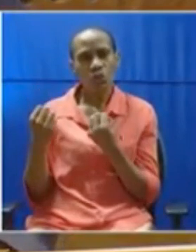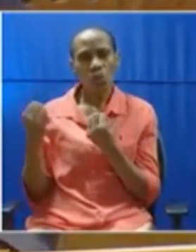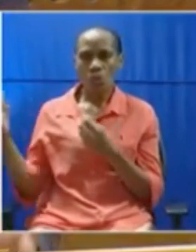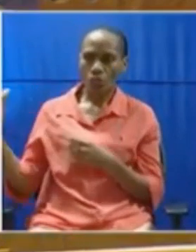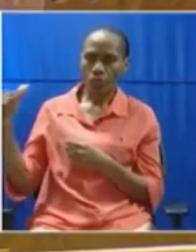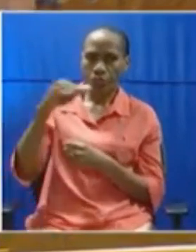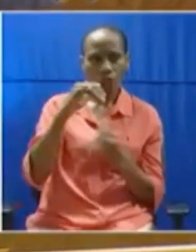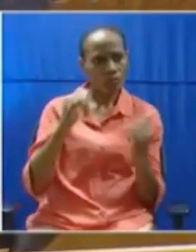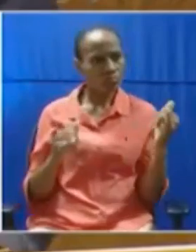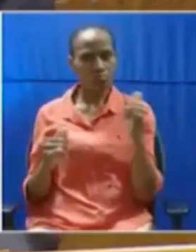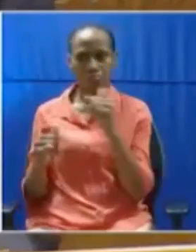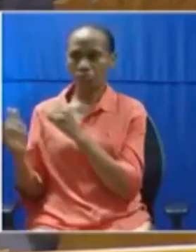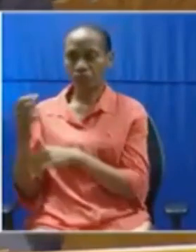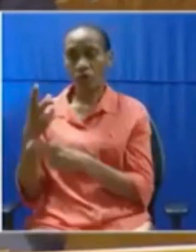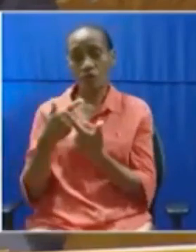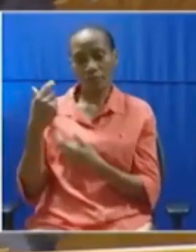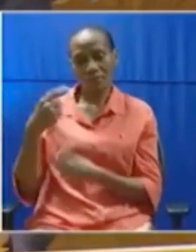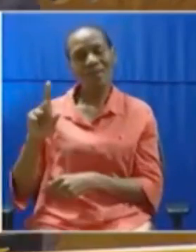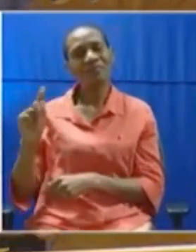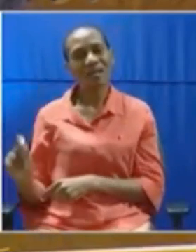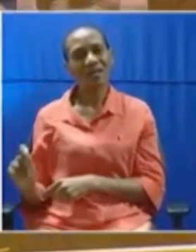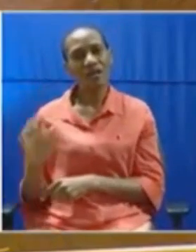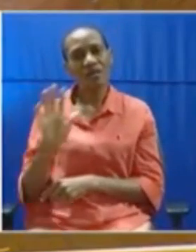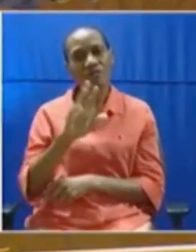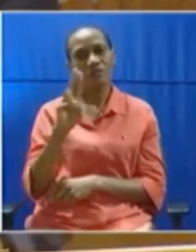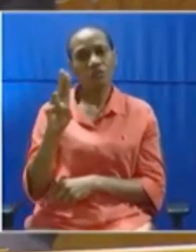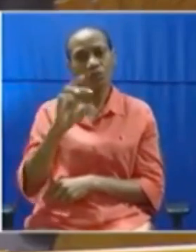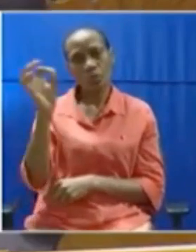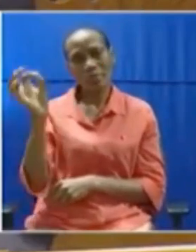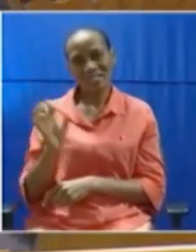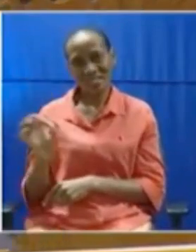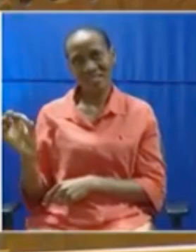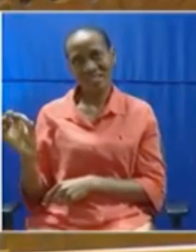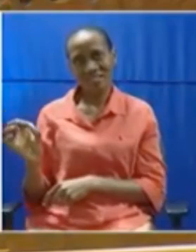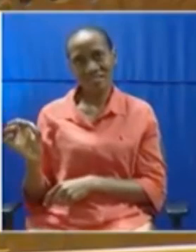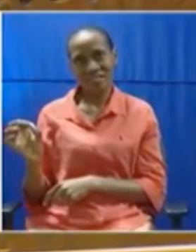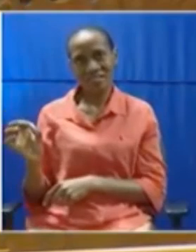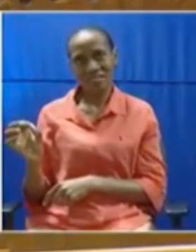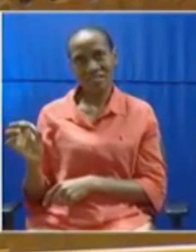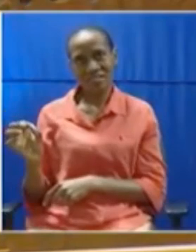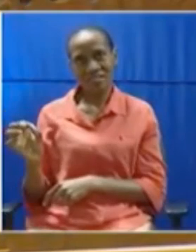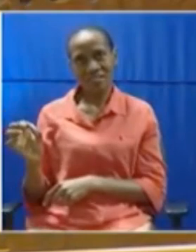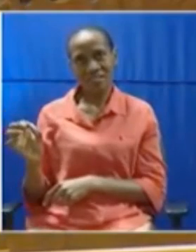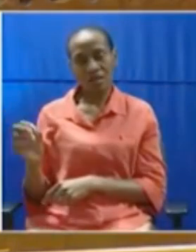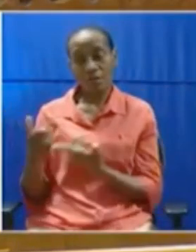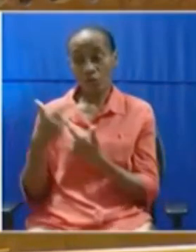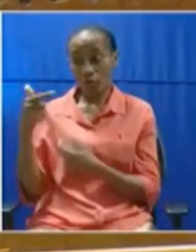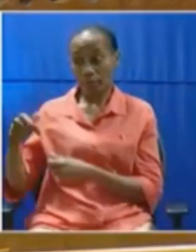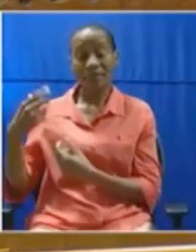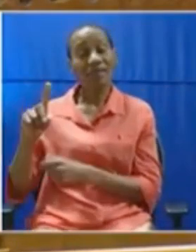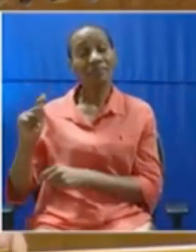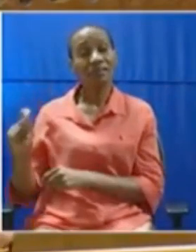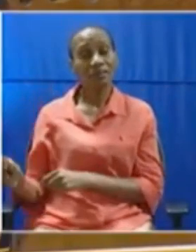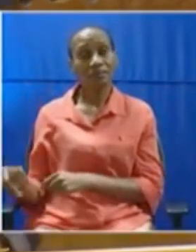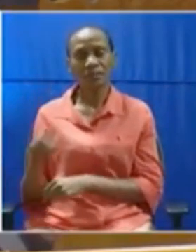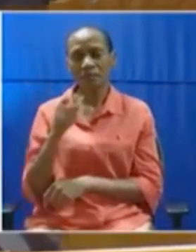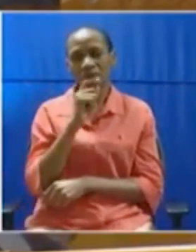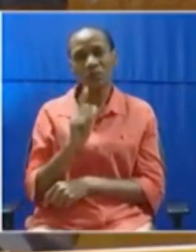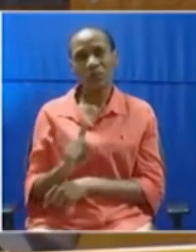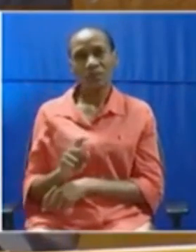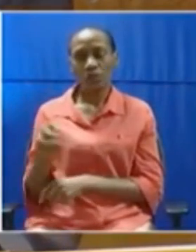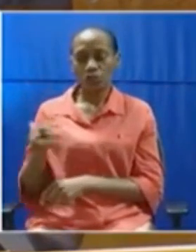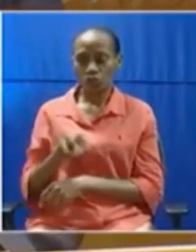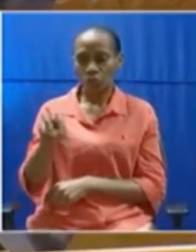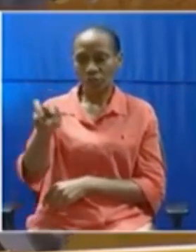airport. It means 52% growth in trade underneath the belly of those aircraft. It means that